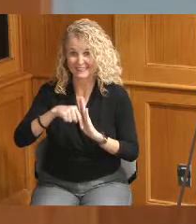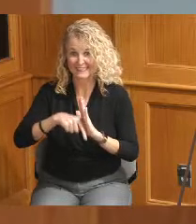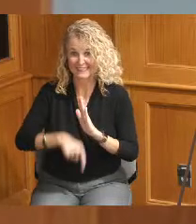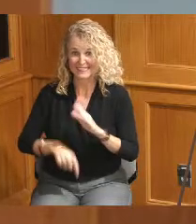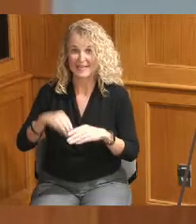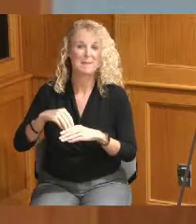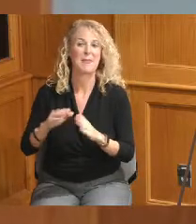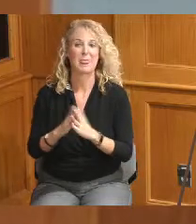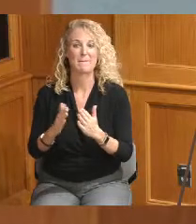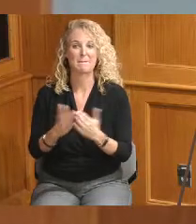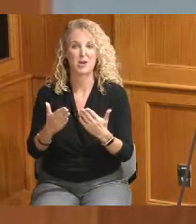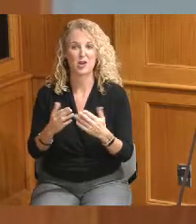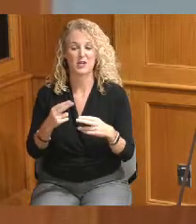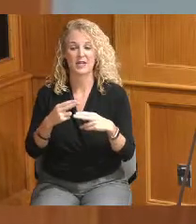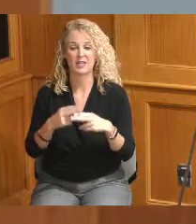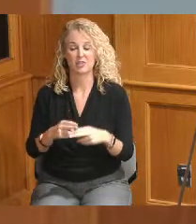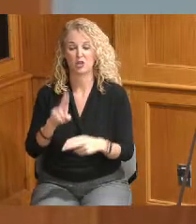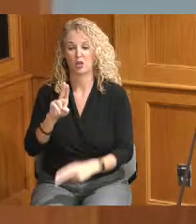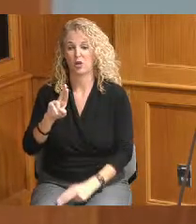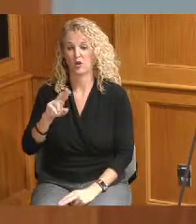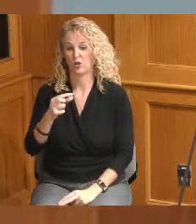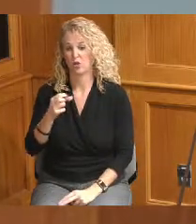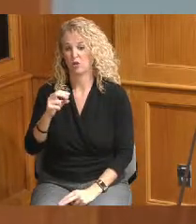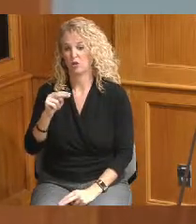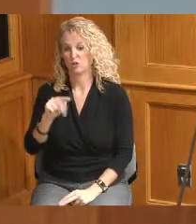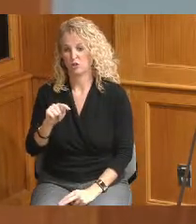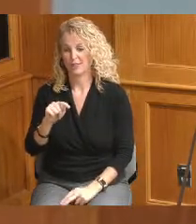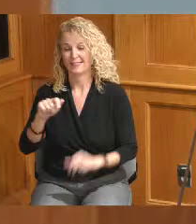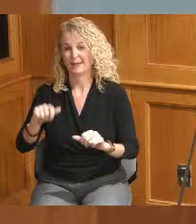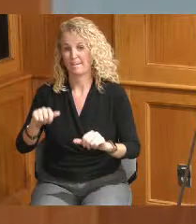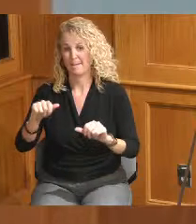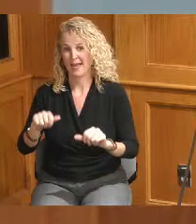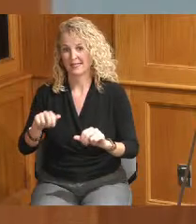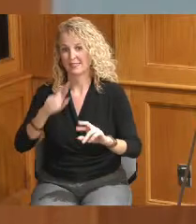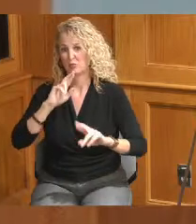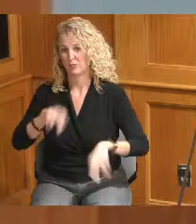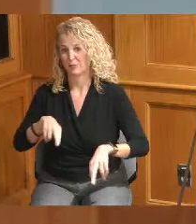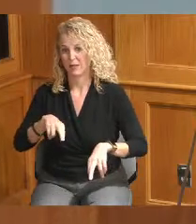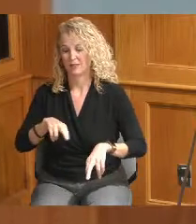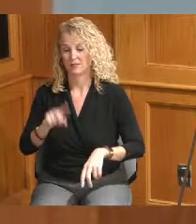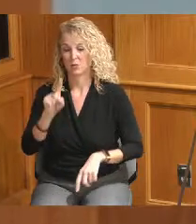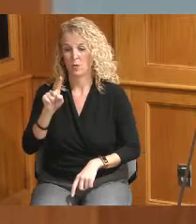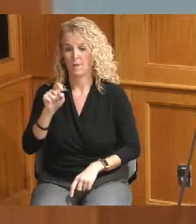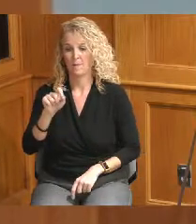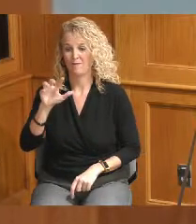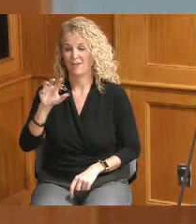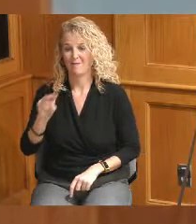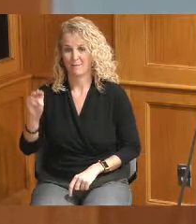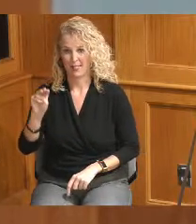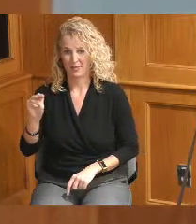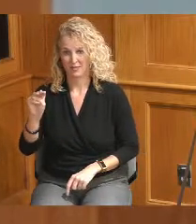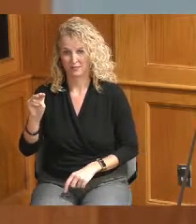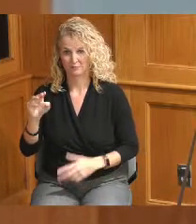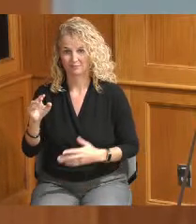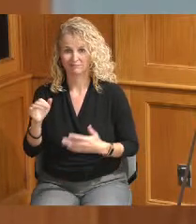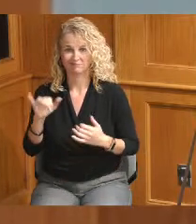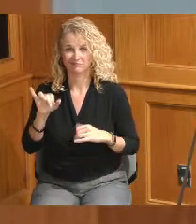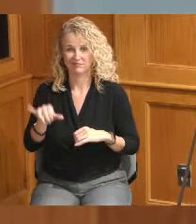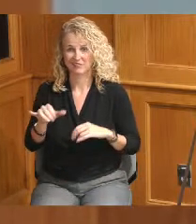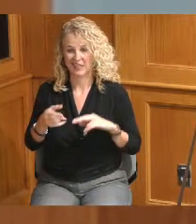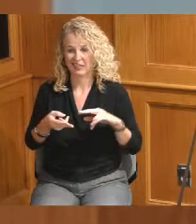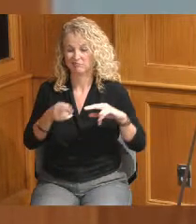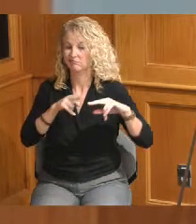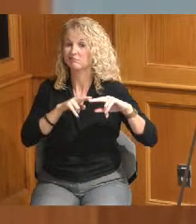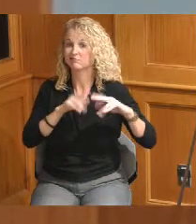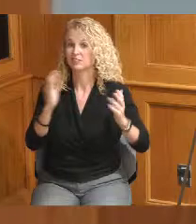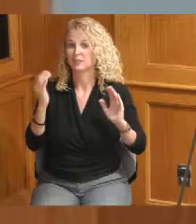in. So it's called the Urgent Capacity Response Allowance. It's $1.5 million, Okay. and that is an increase, significant